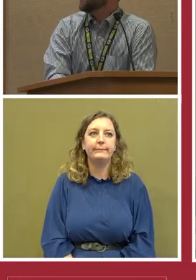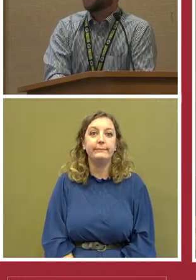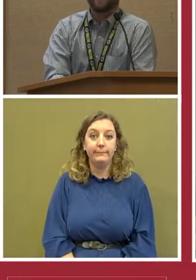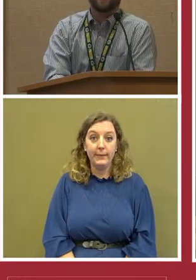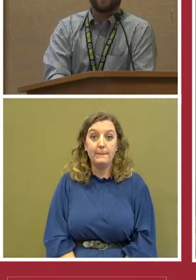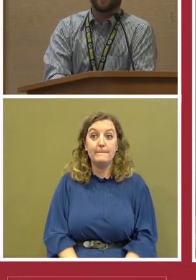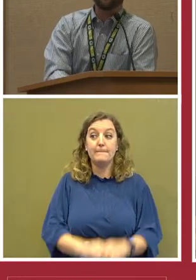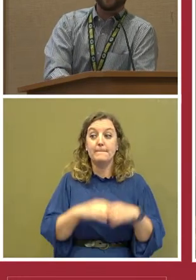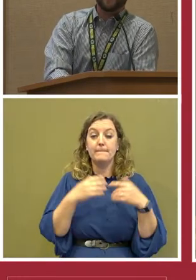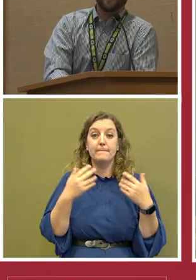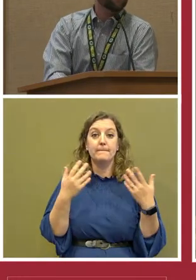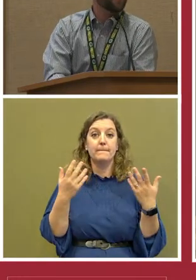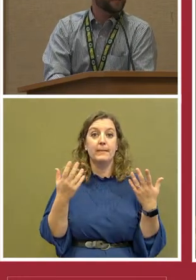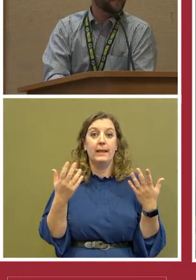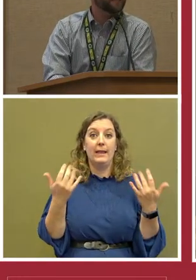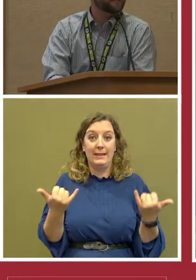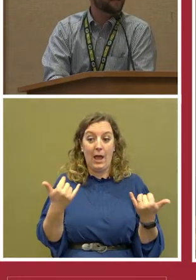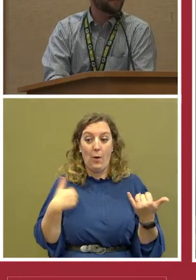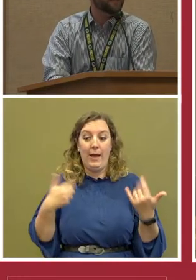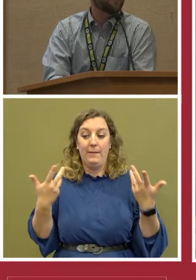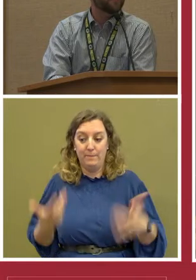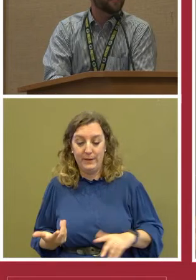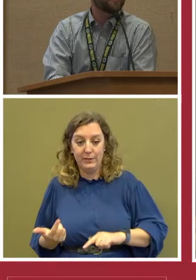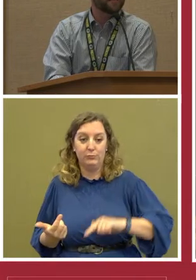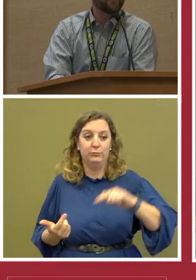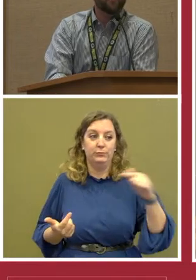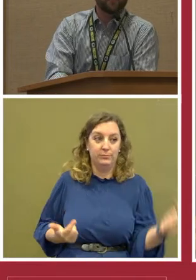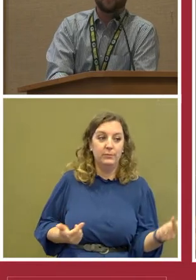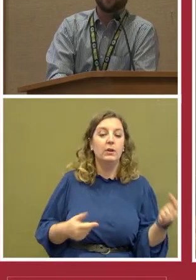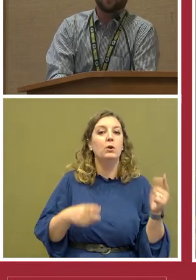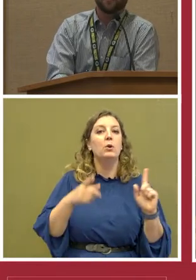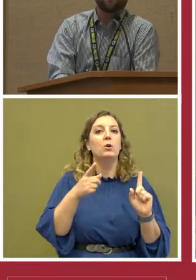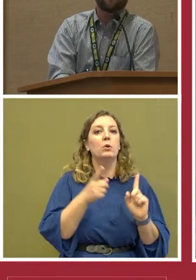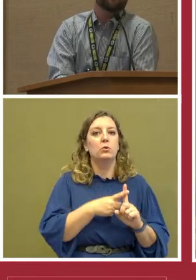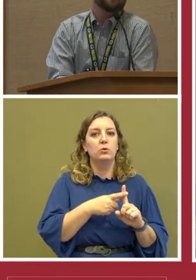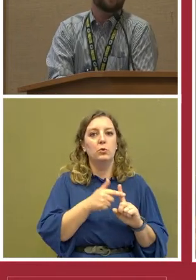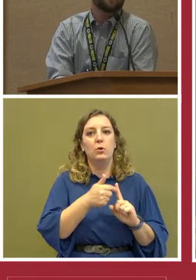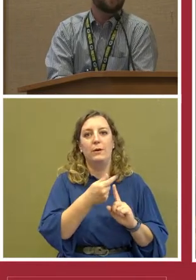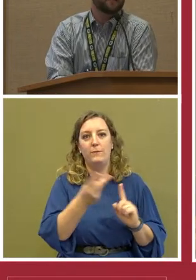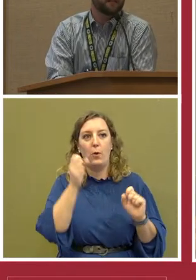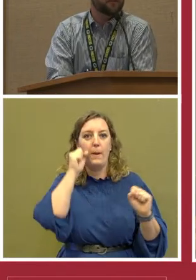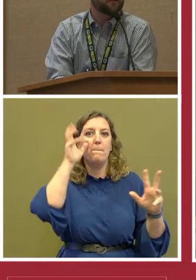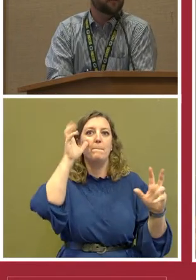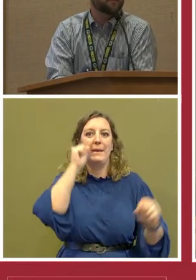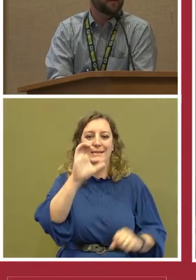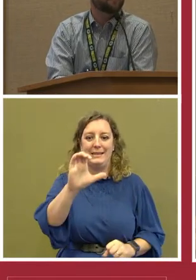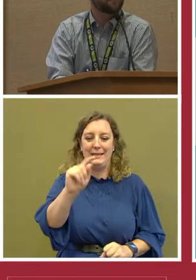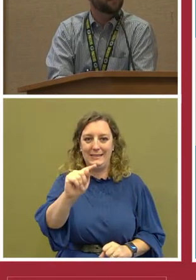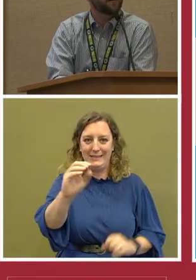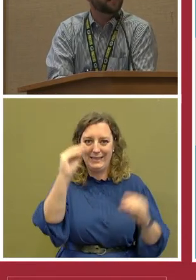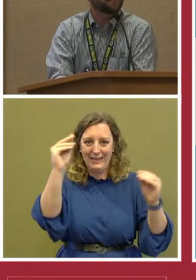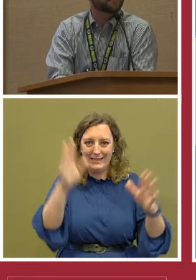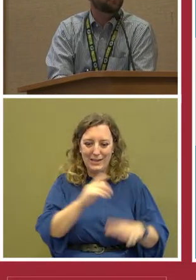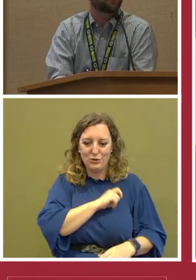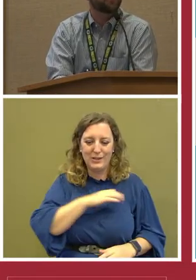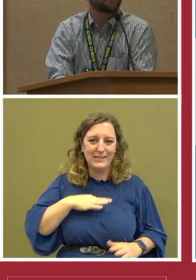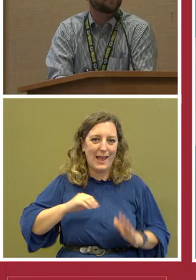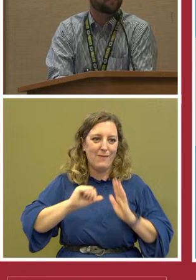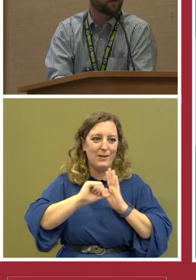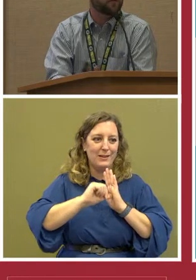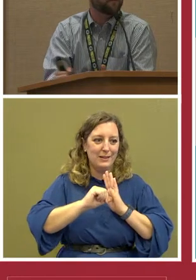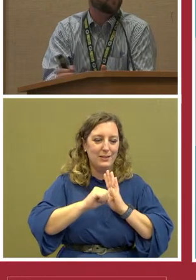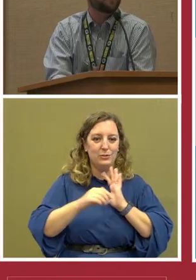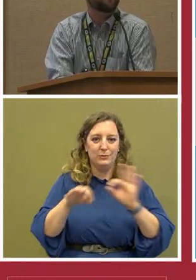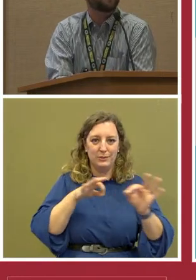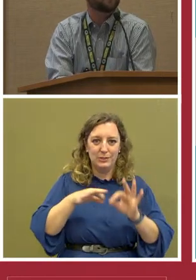All right, with that, I want to get out of the way. And hand it over to a couple of amazing CTE teachers and staff. They're going to highlight their programs